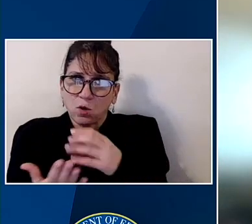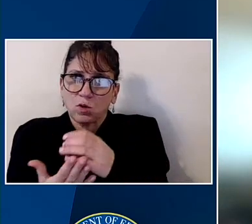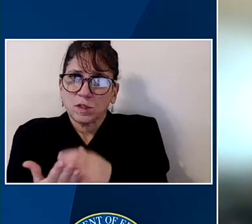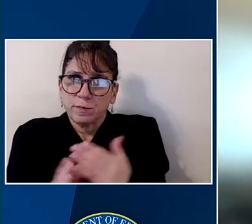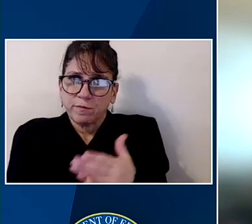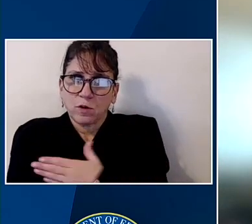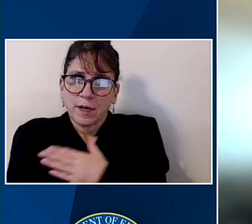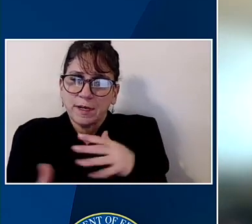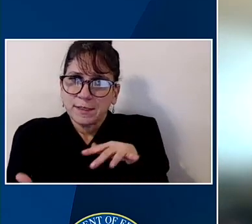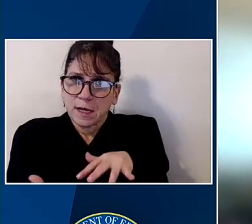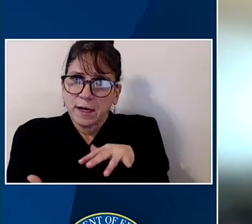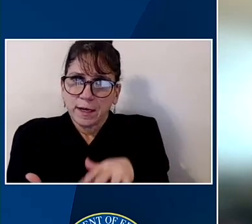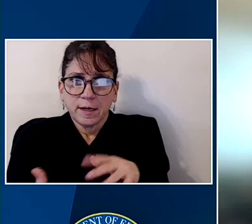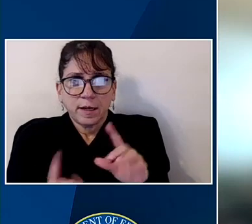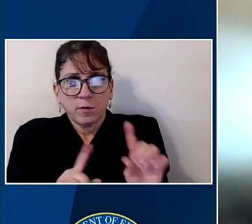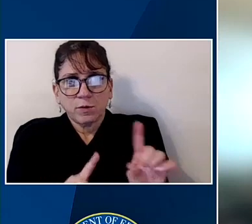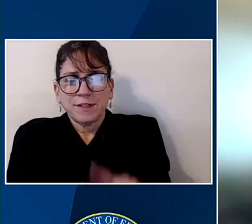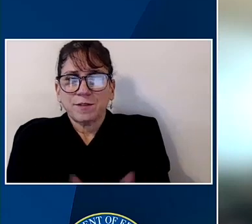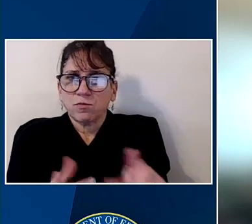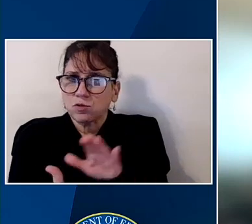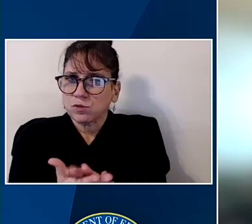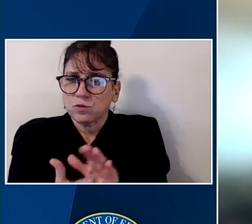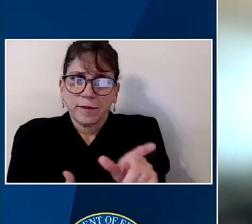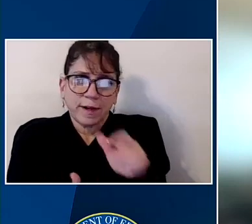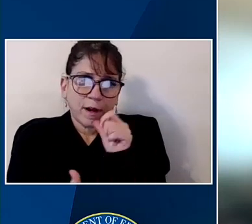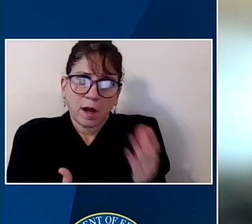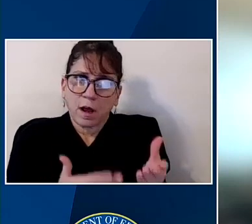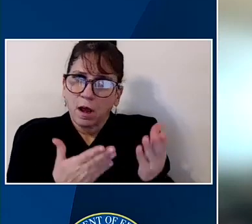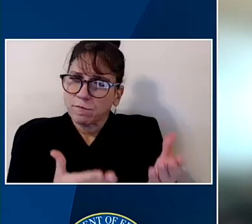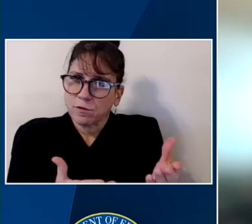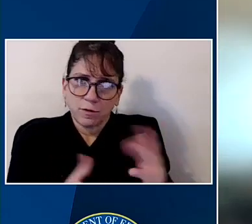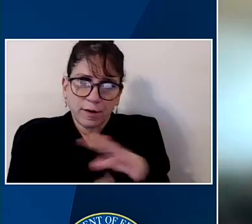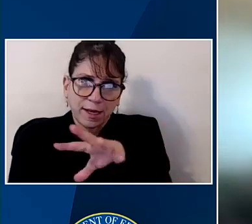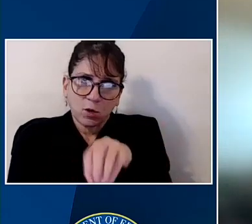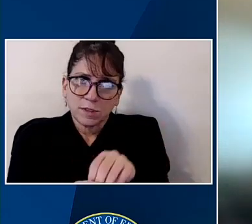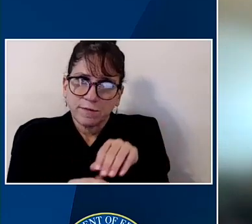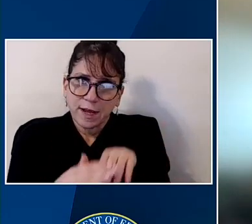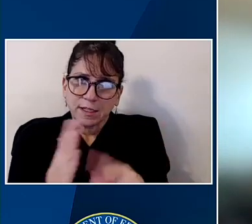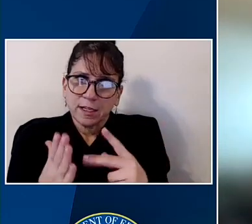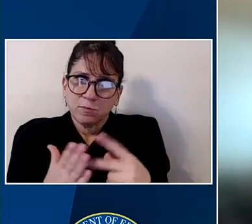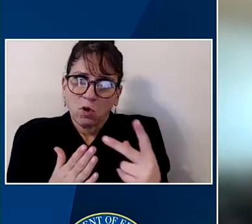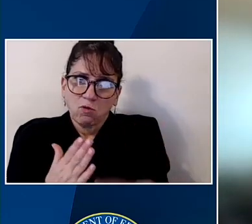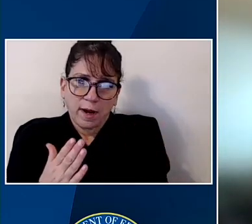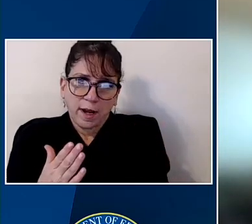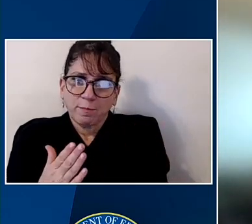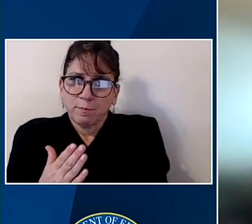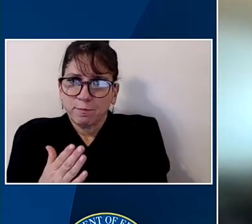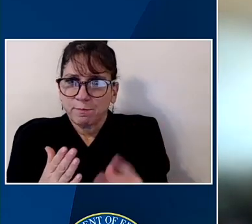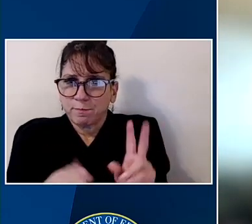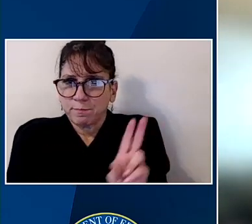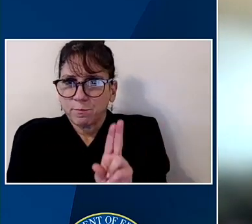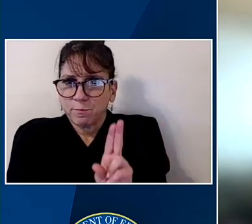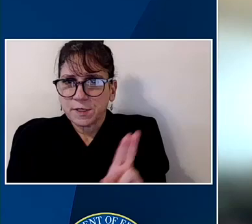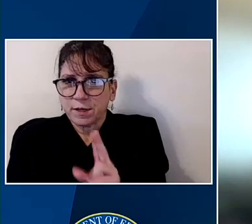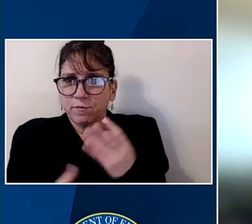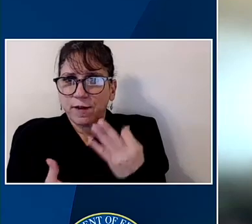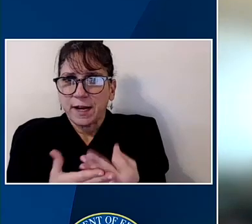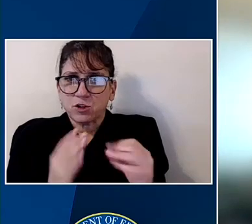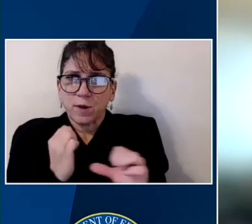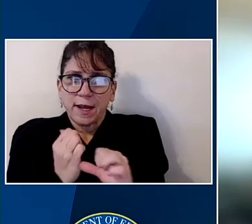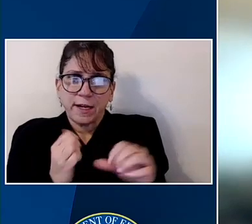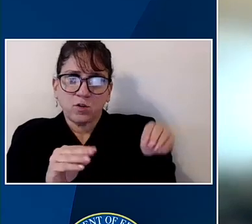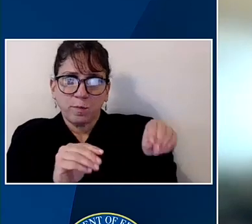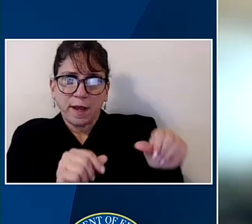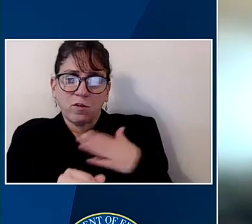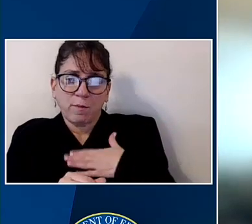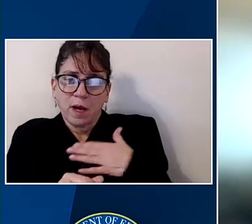at Bright Point, I went to a different school and they did not offer the inclusive access program. I was using financial aid to help pay for my